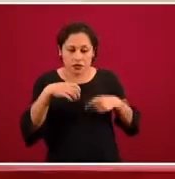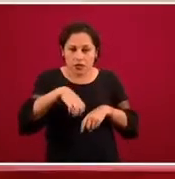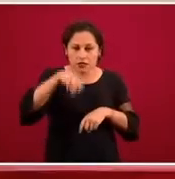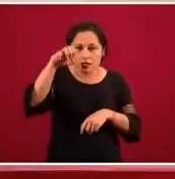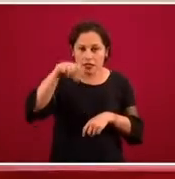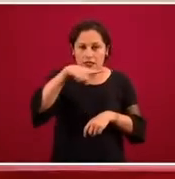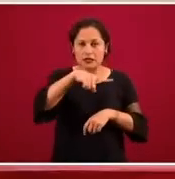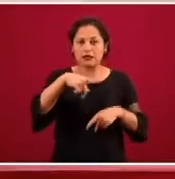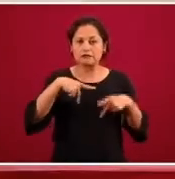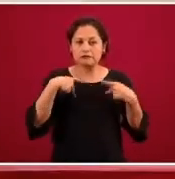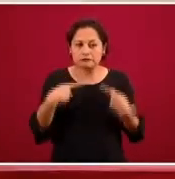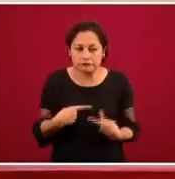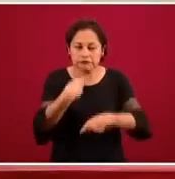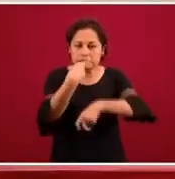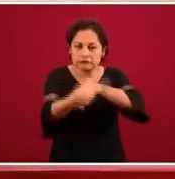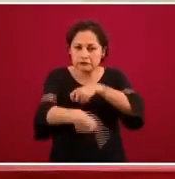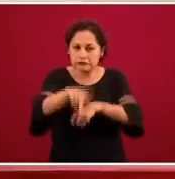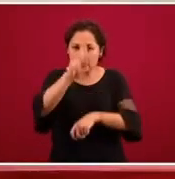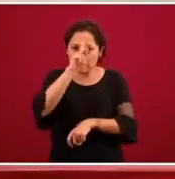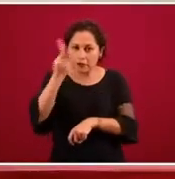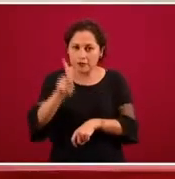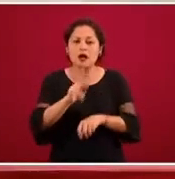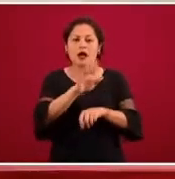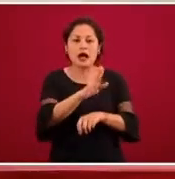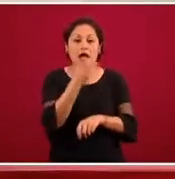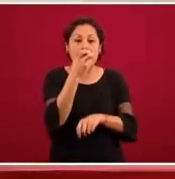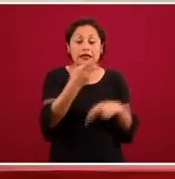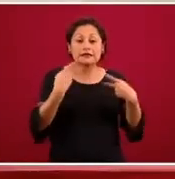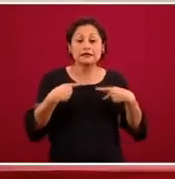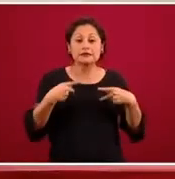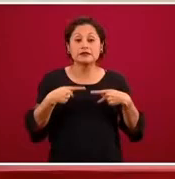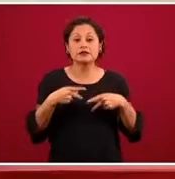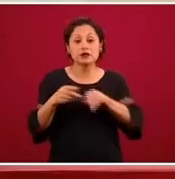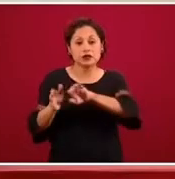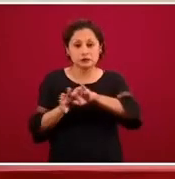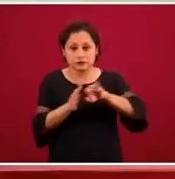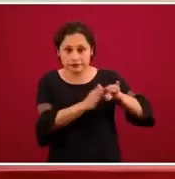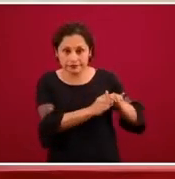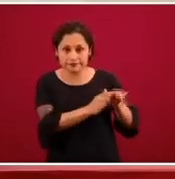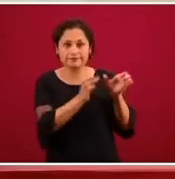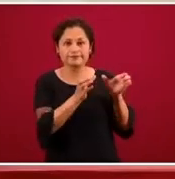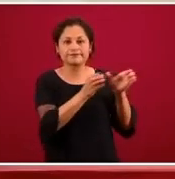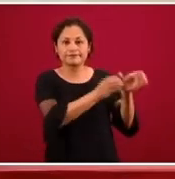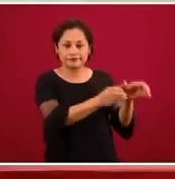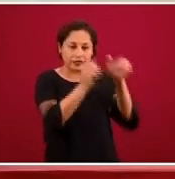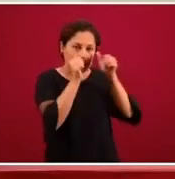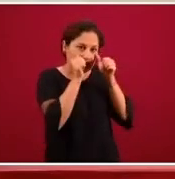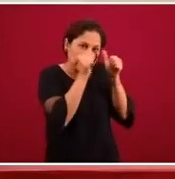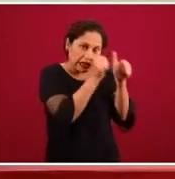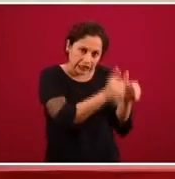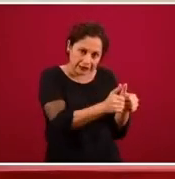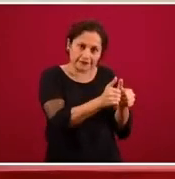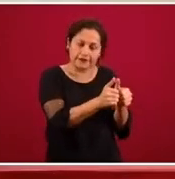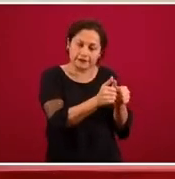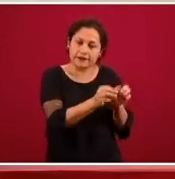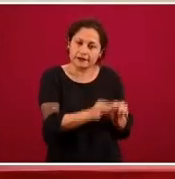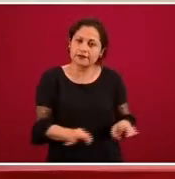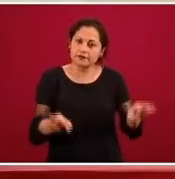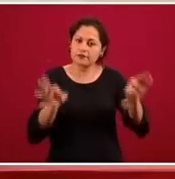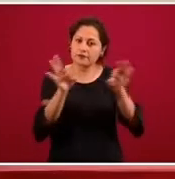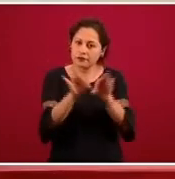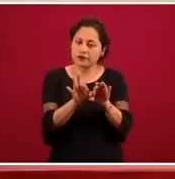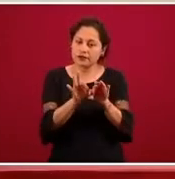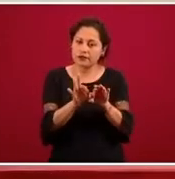of their age group they are subject to a higher risk, then they require a very, very early